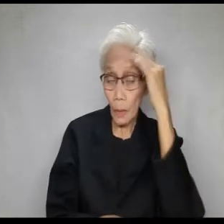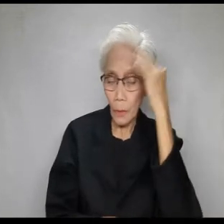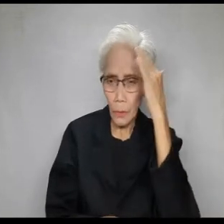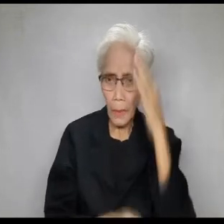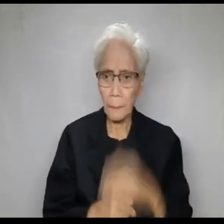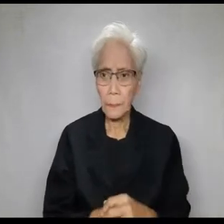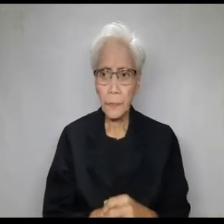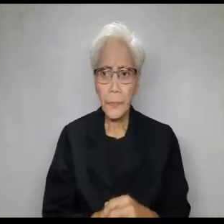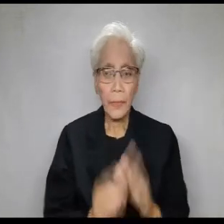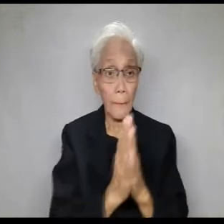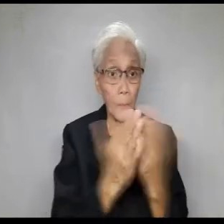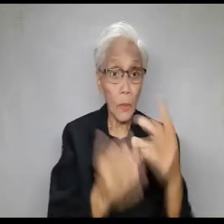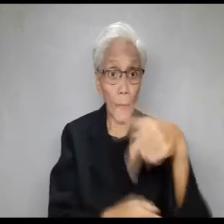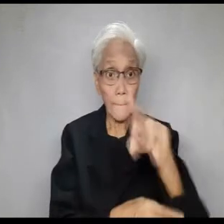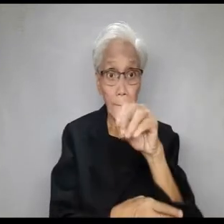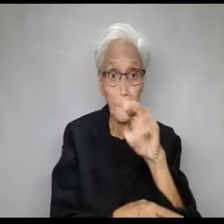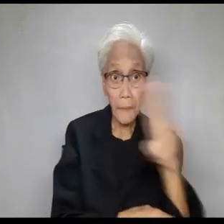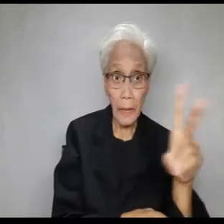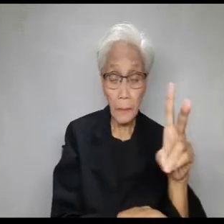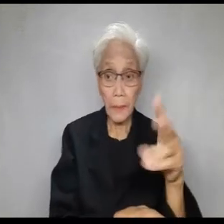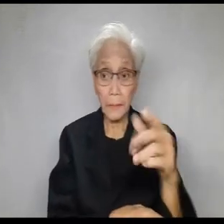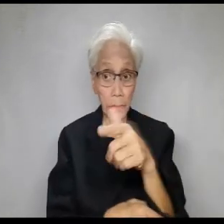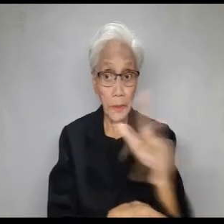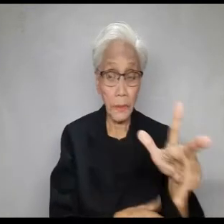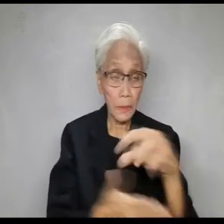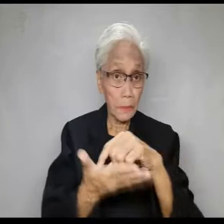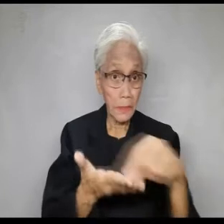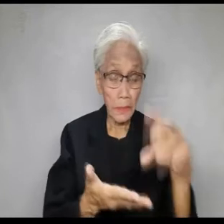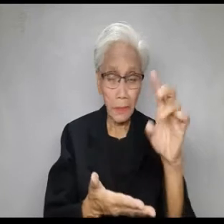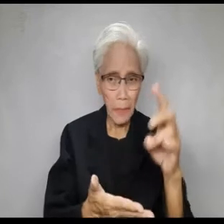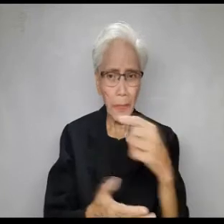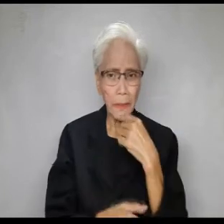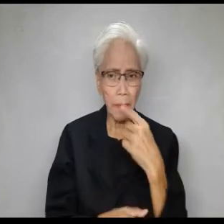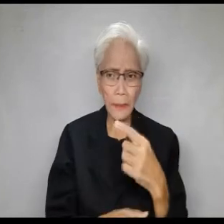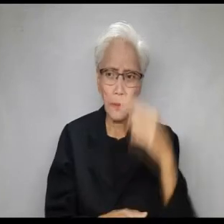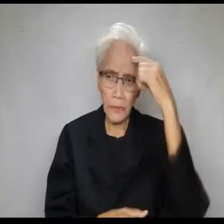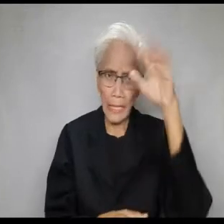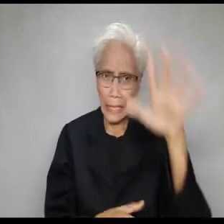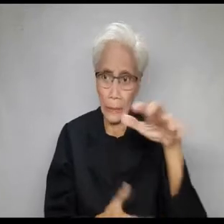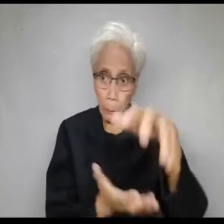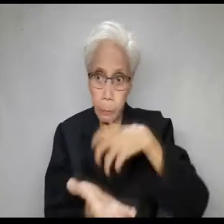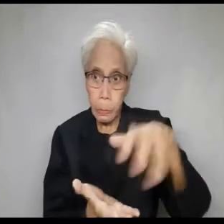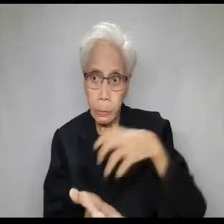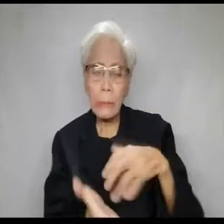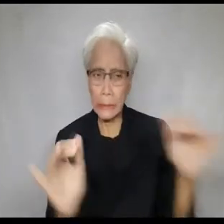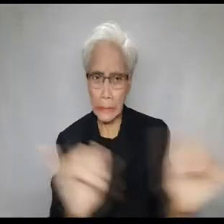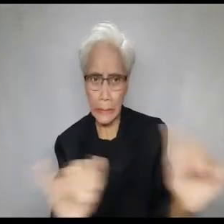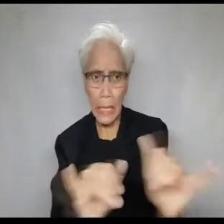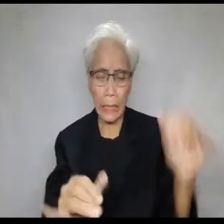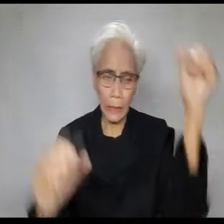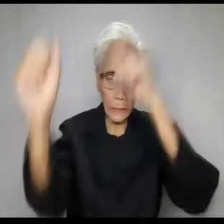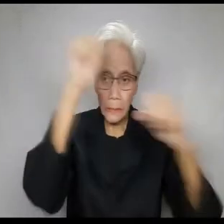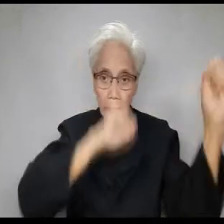know them. The book of Proverbs 23 verse 7 says, "For in his greed he